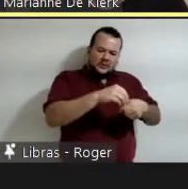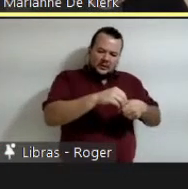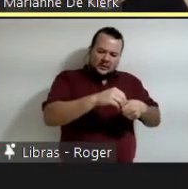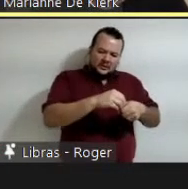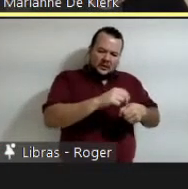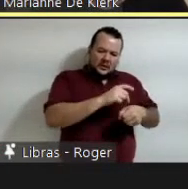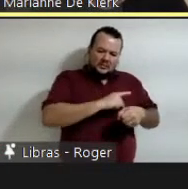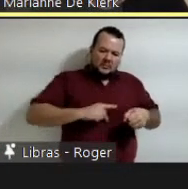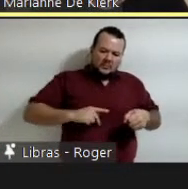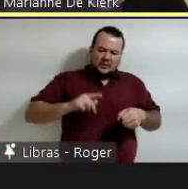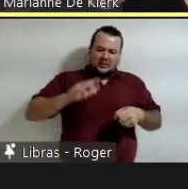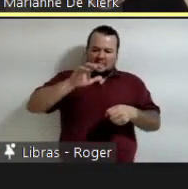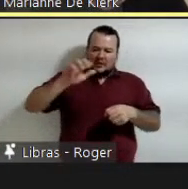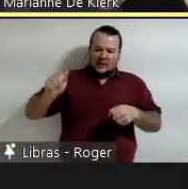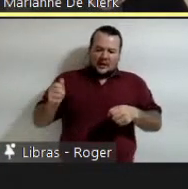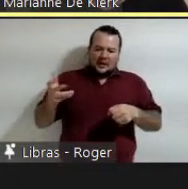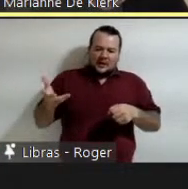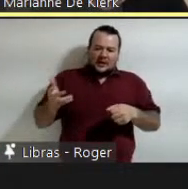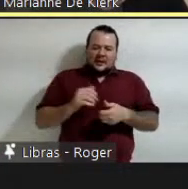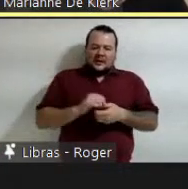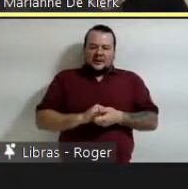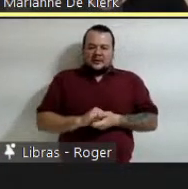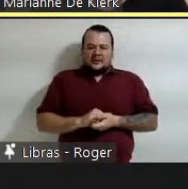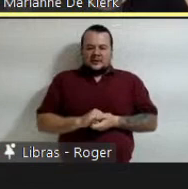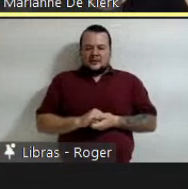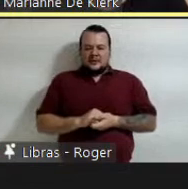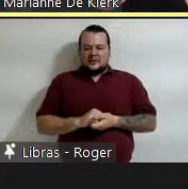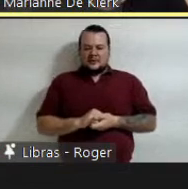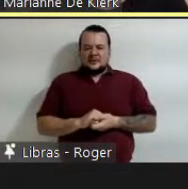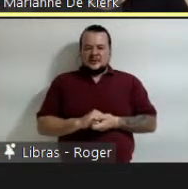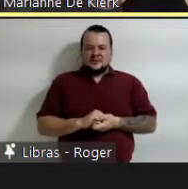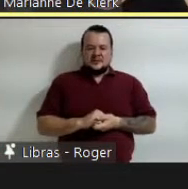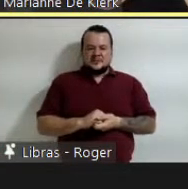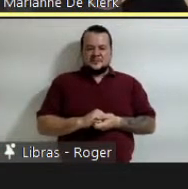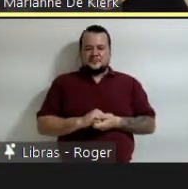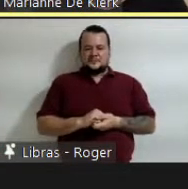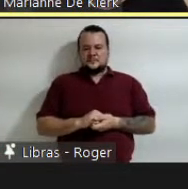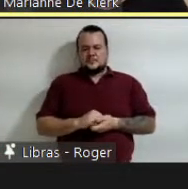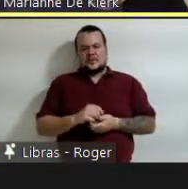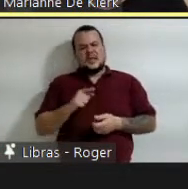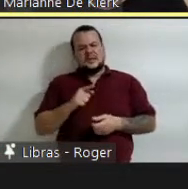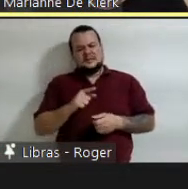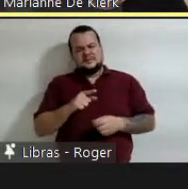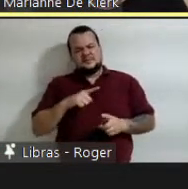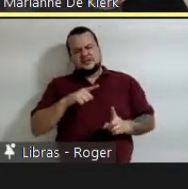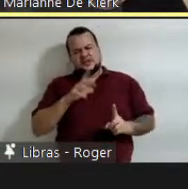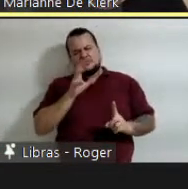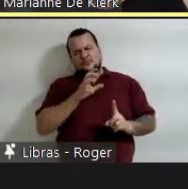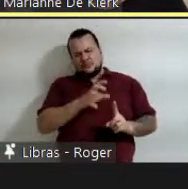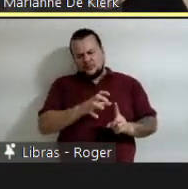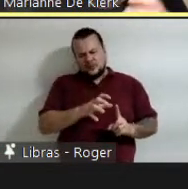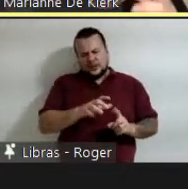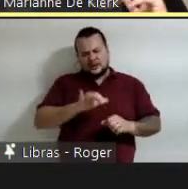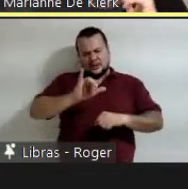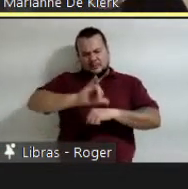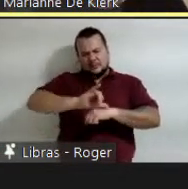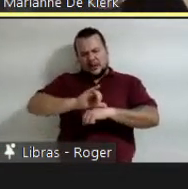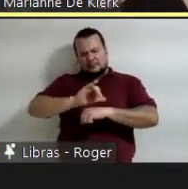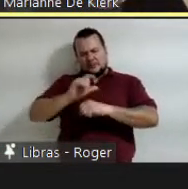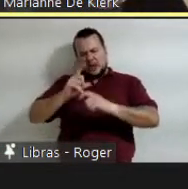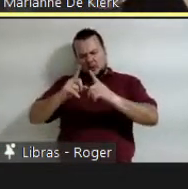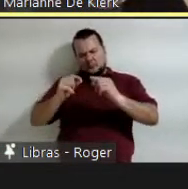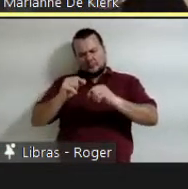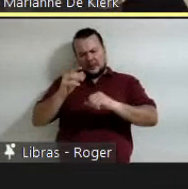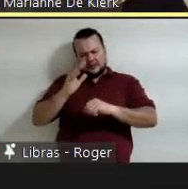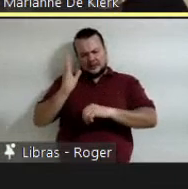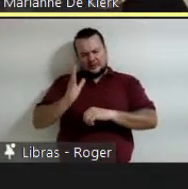is likely influenced by the Brazilian capital, but none of the elegance and the beauty. This is the crudeness of